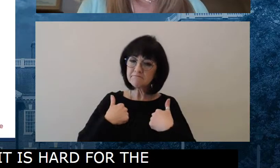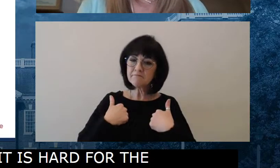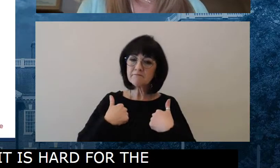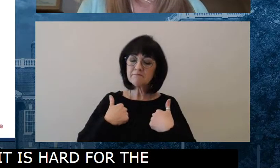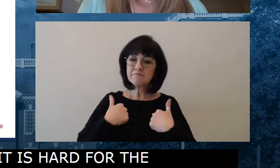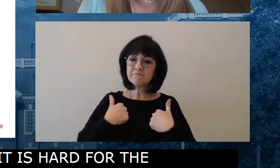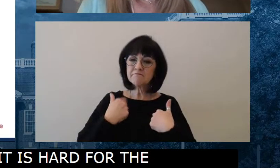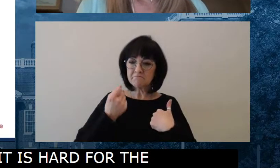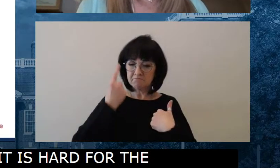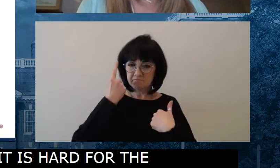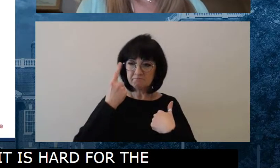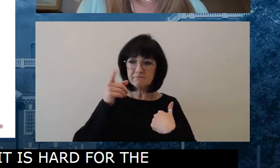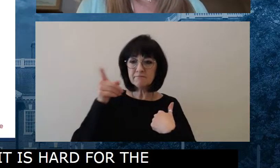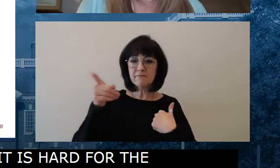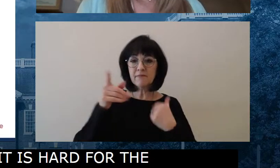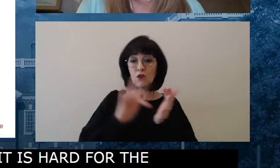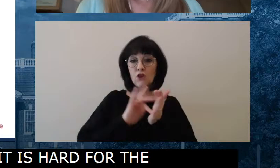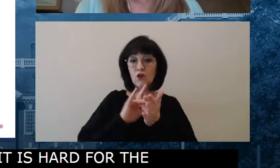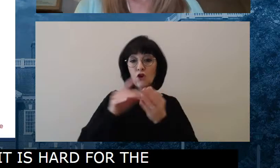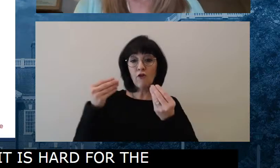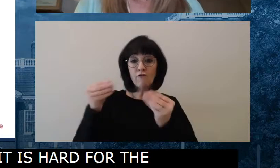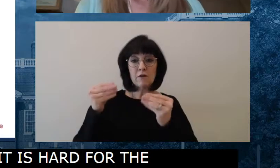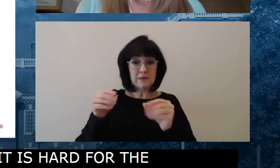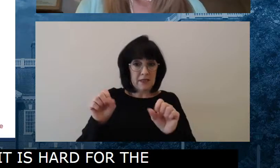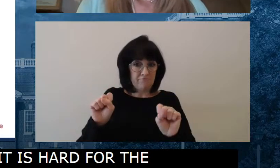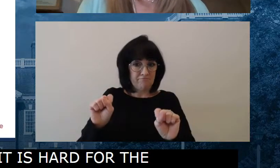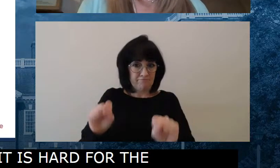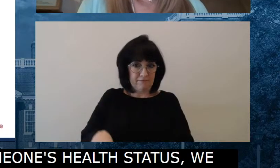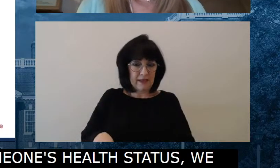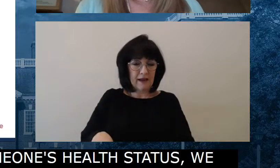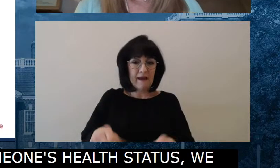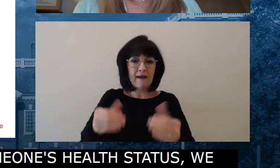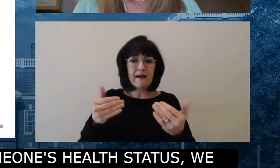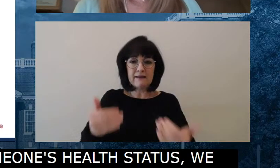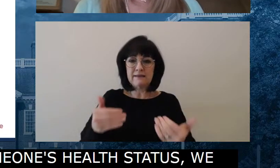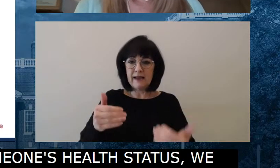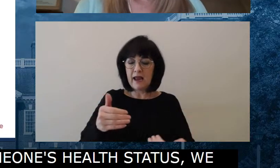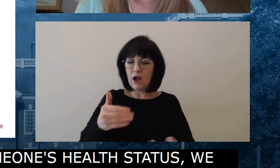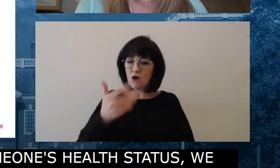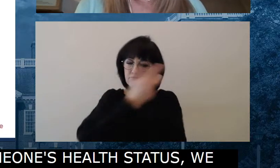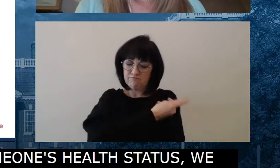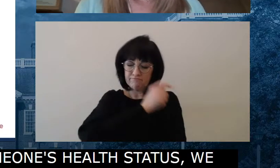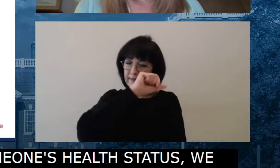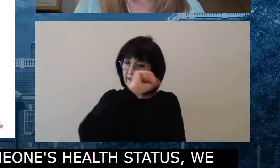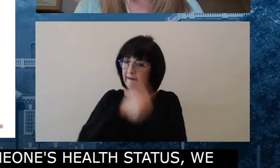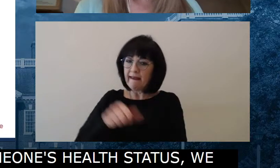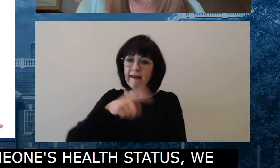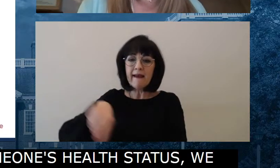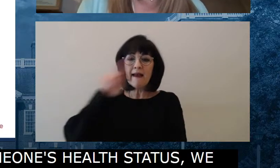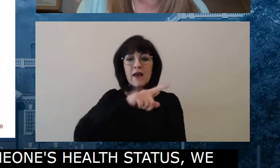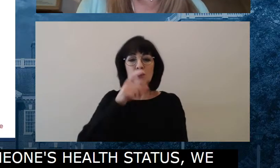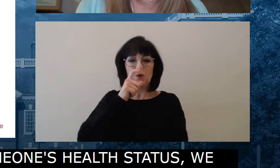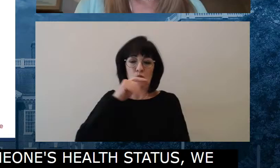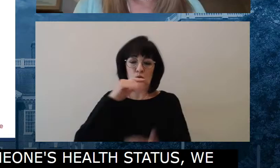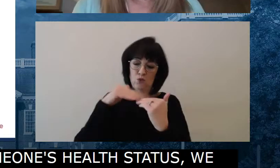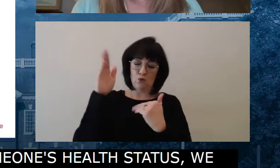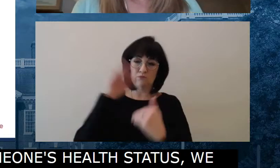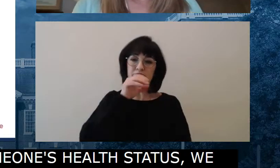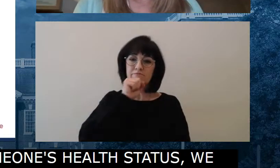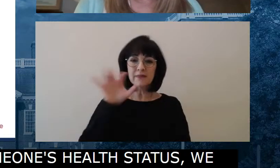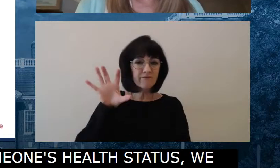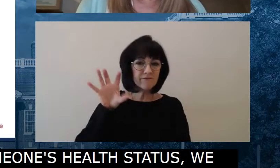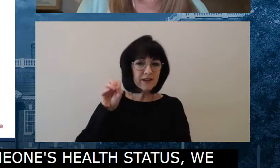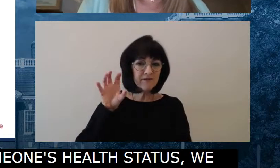have pharmacies now being able to vaccinate any individual in the state who's 50 and older. Again,